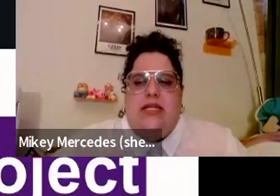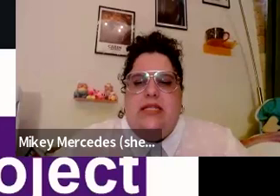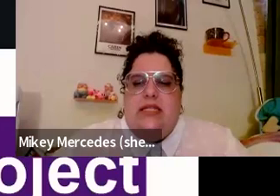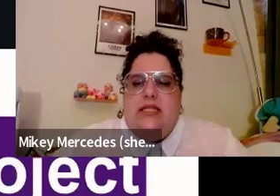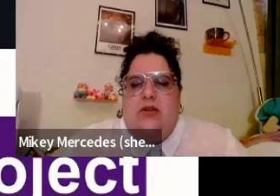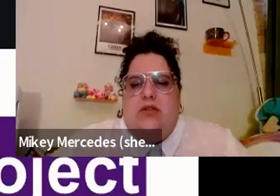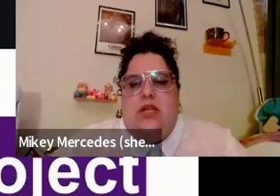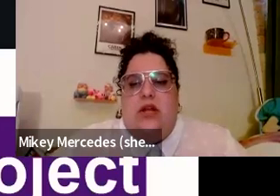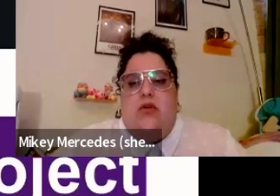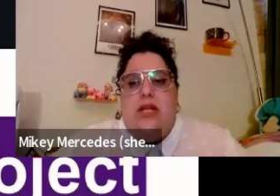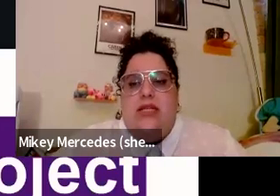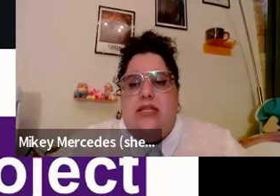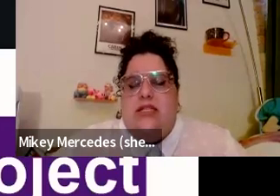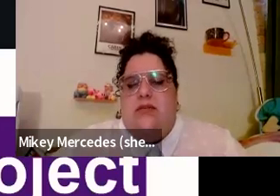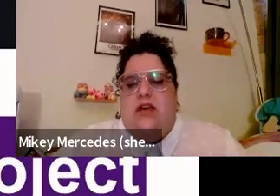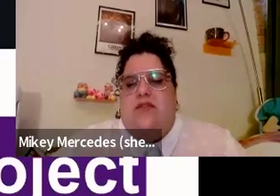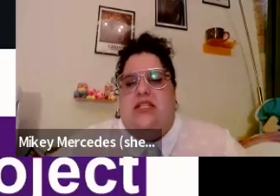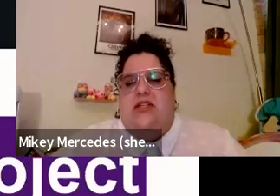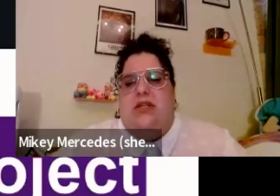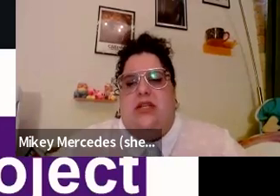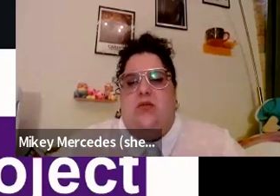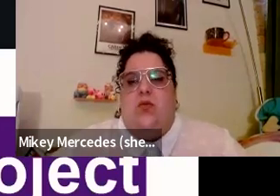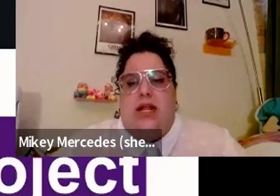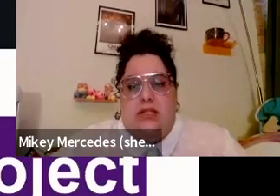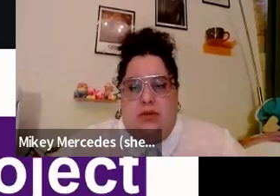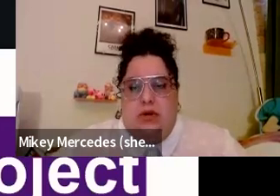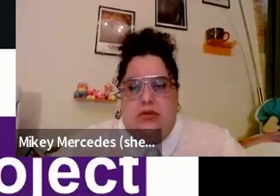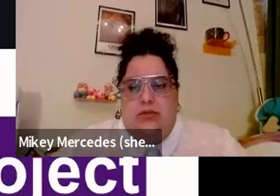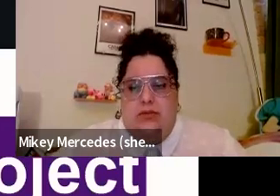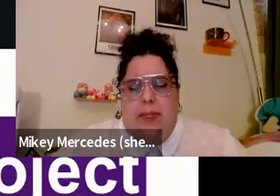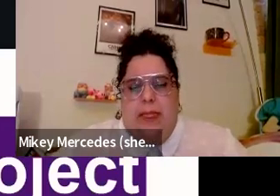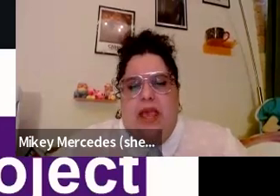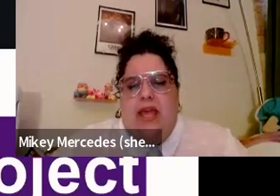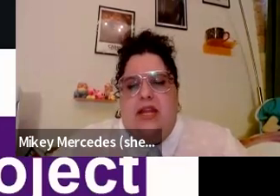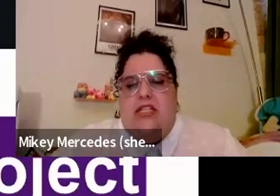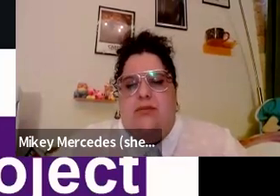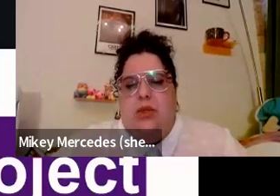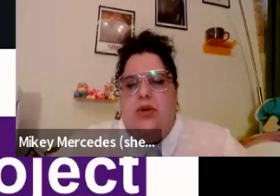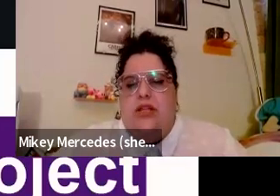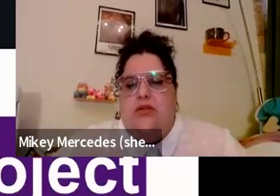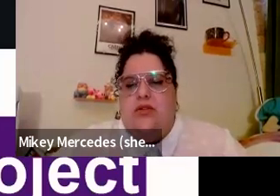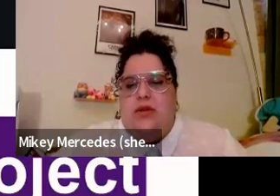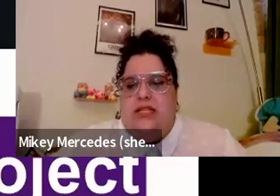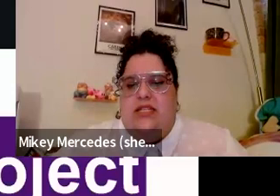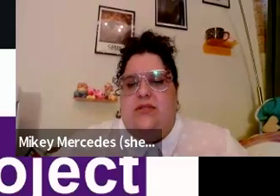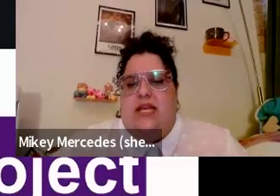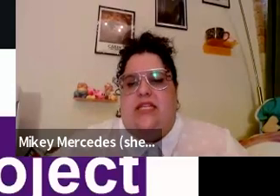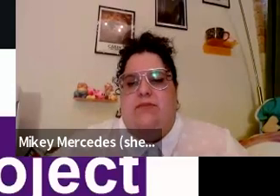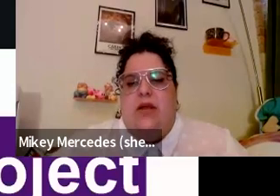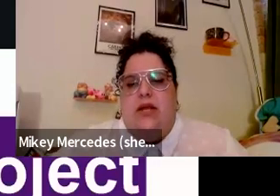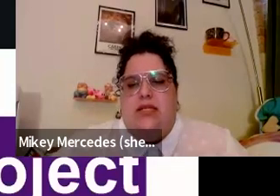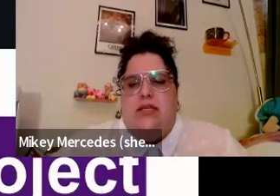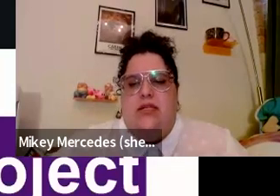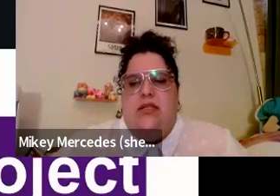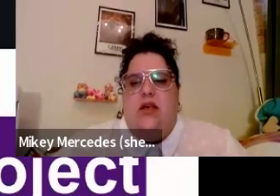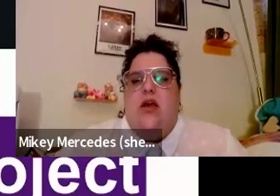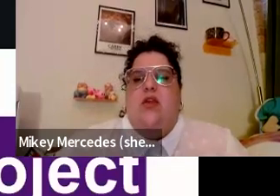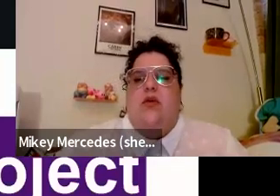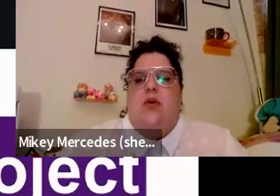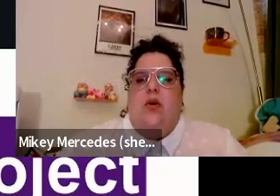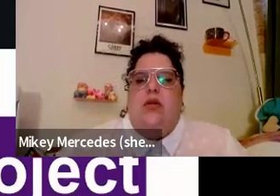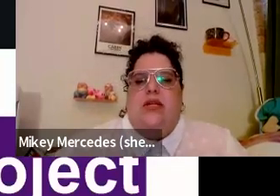fat activism organization, is currently working with Dove, a major corporation, to push